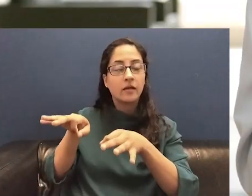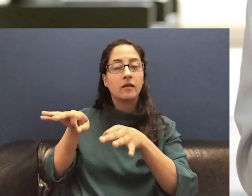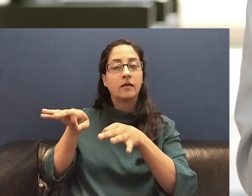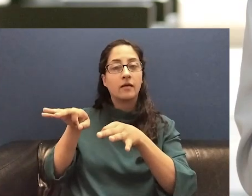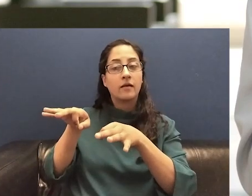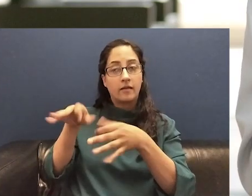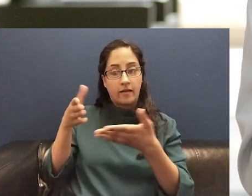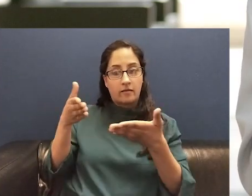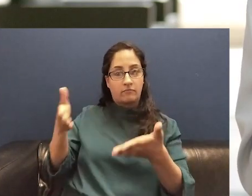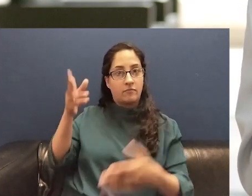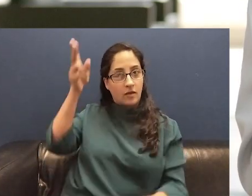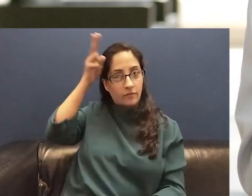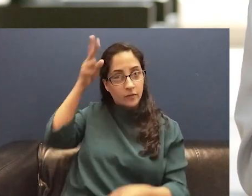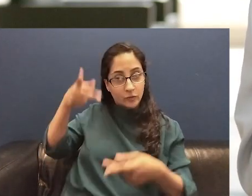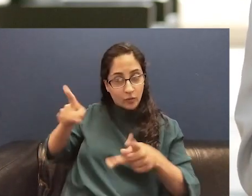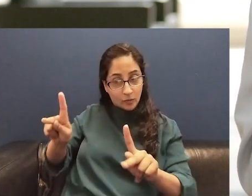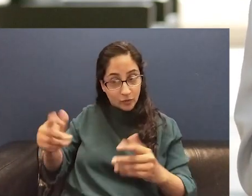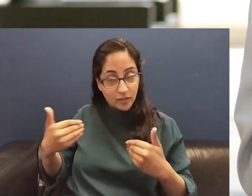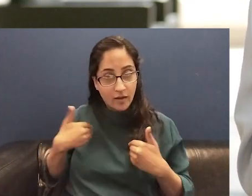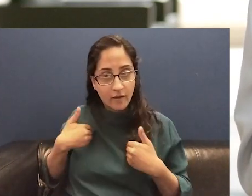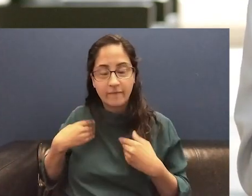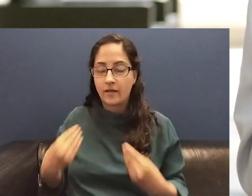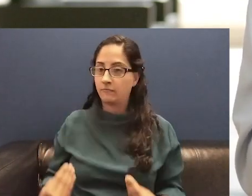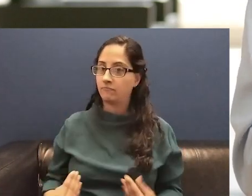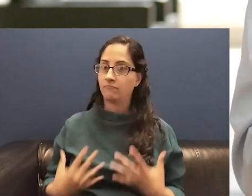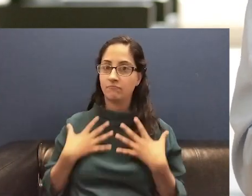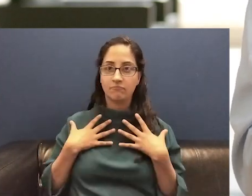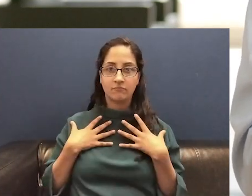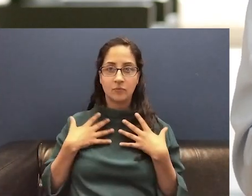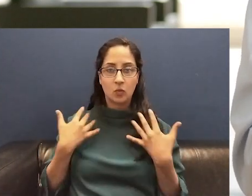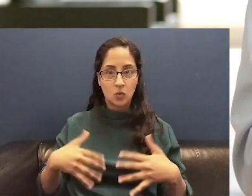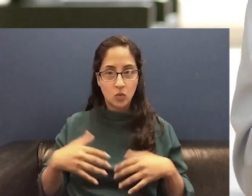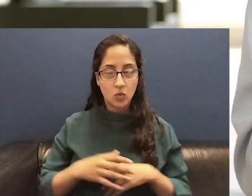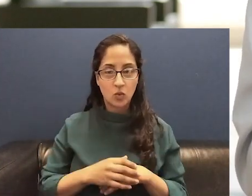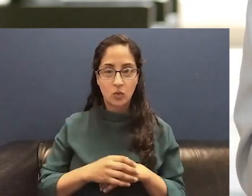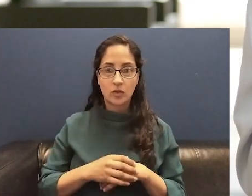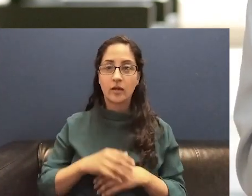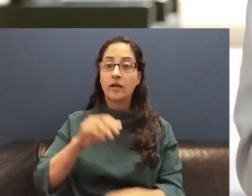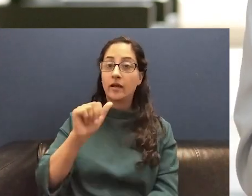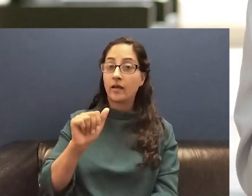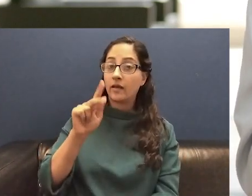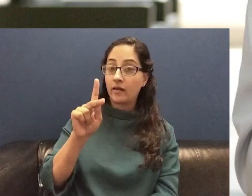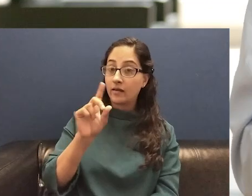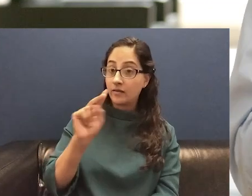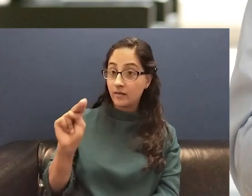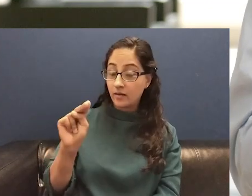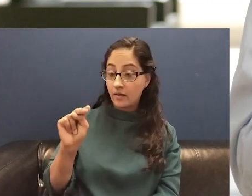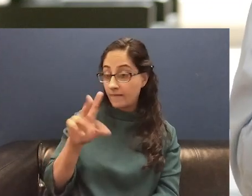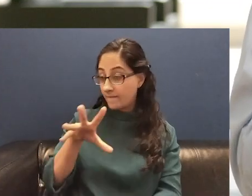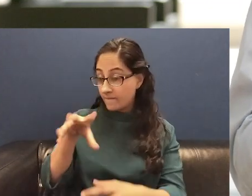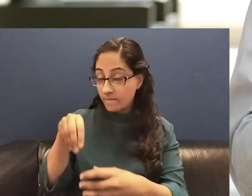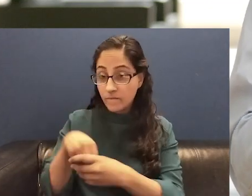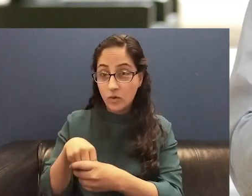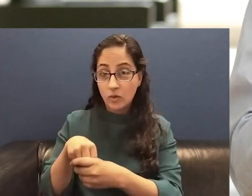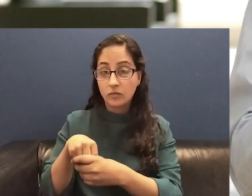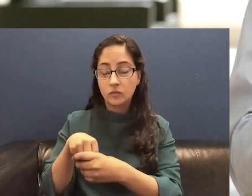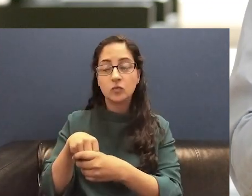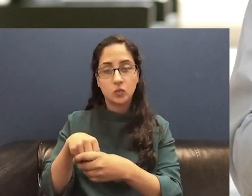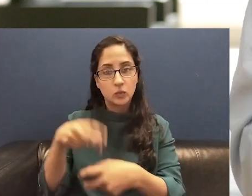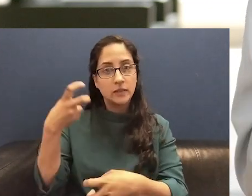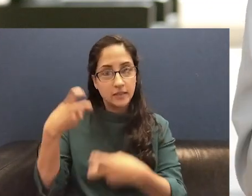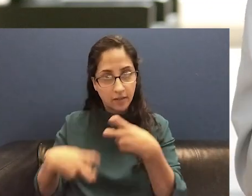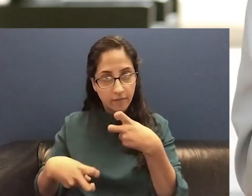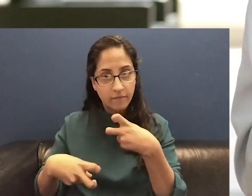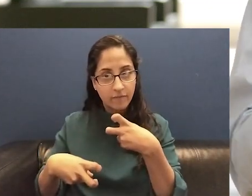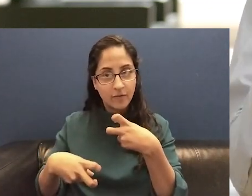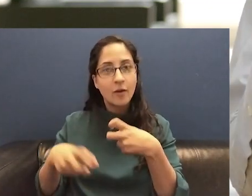all of us a real sense of inspiration, frankly, with respect to the capacity that the AKDN has